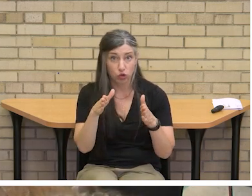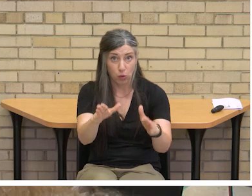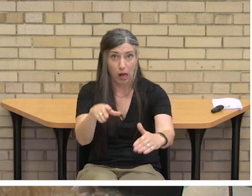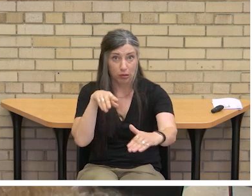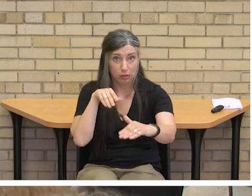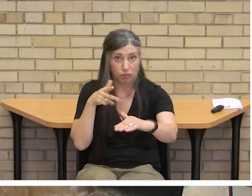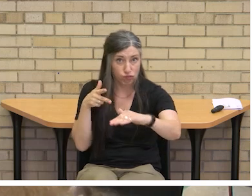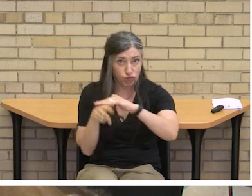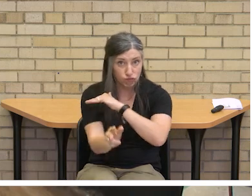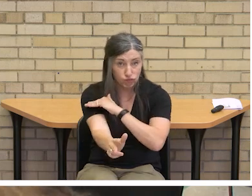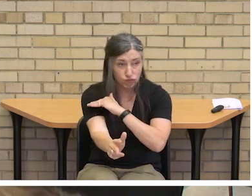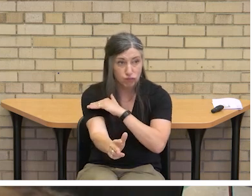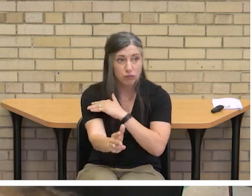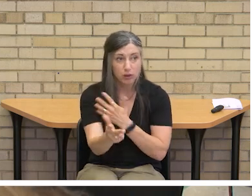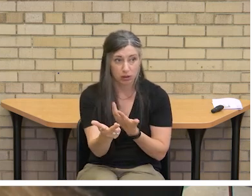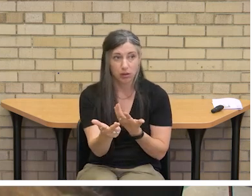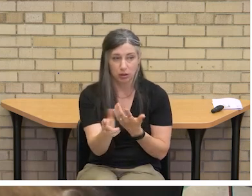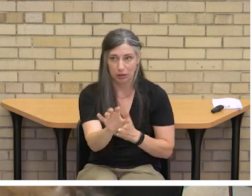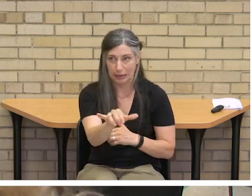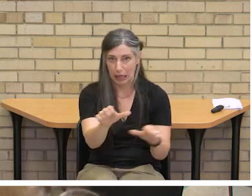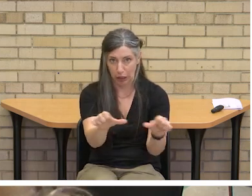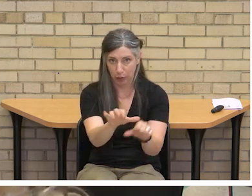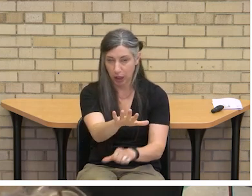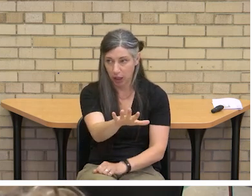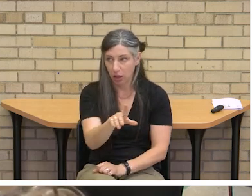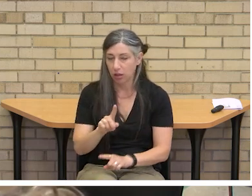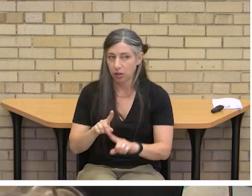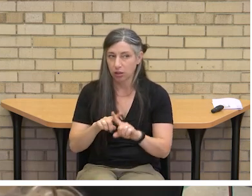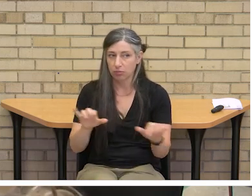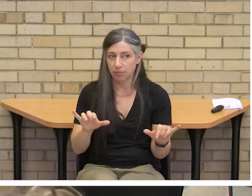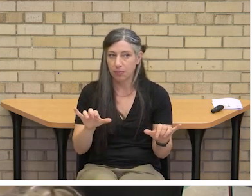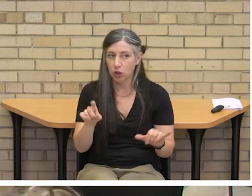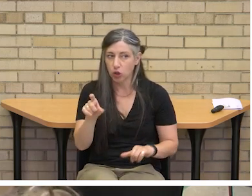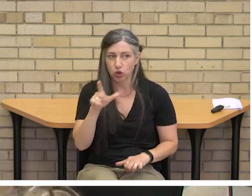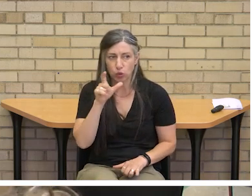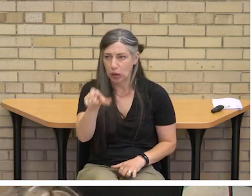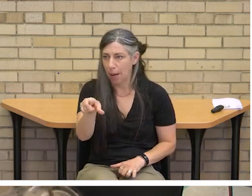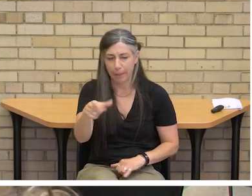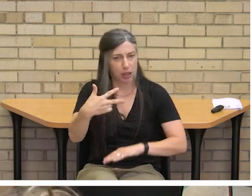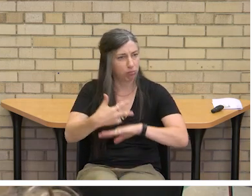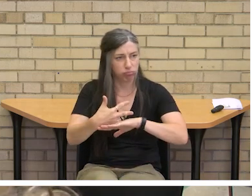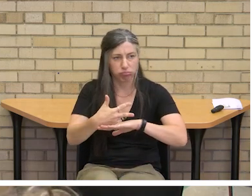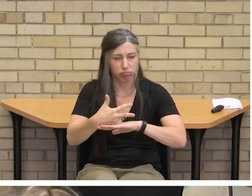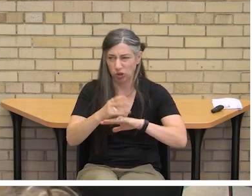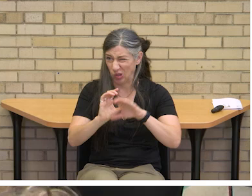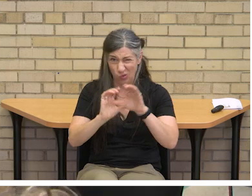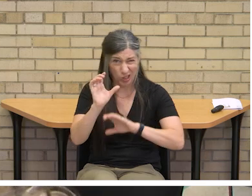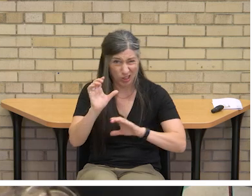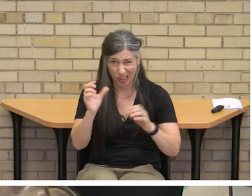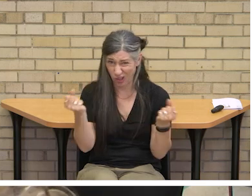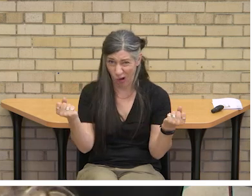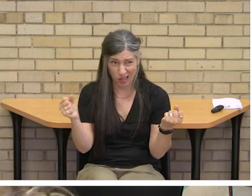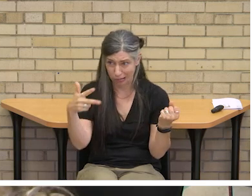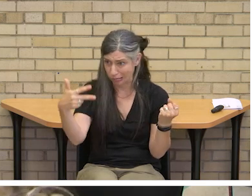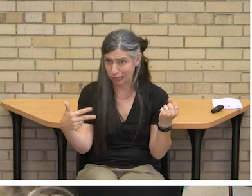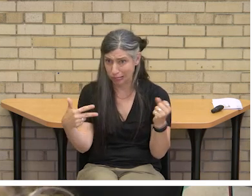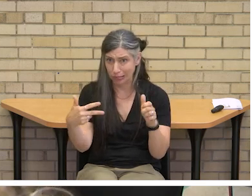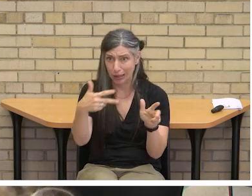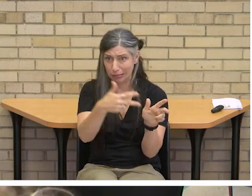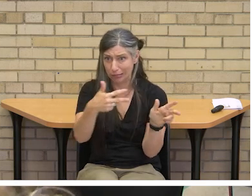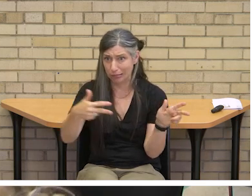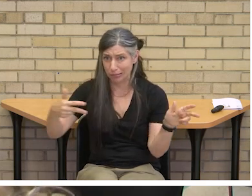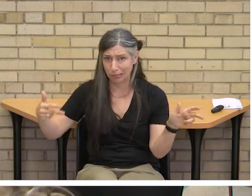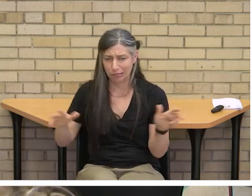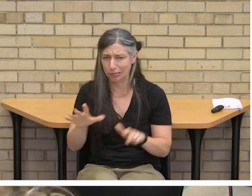by the Schenley Park abutment. But there should really be no construction vehicle staging